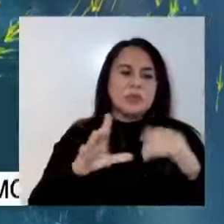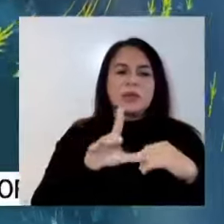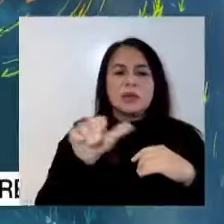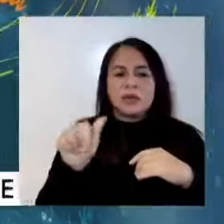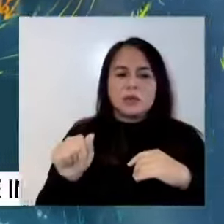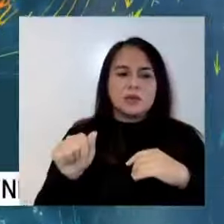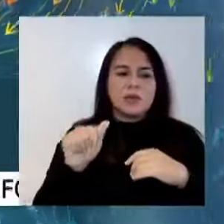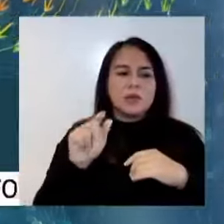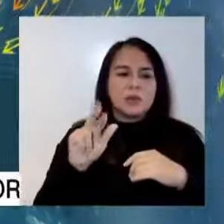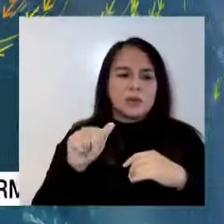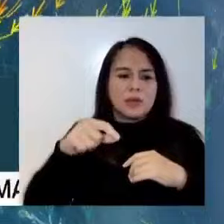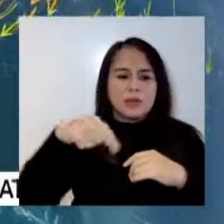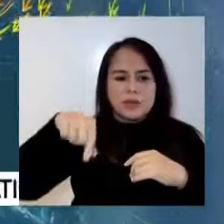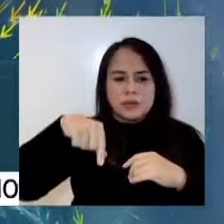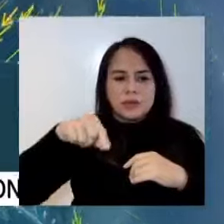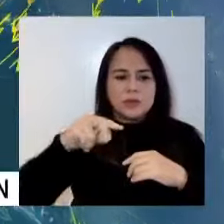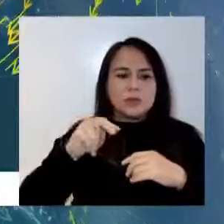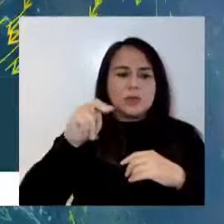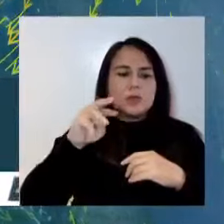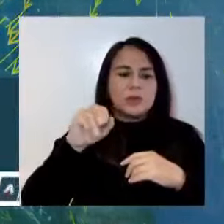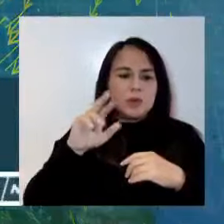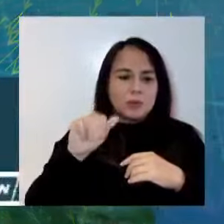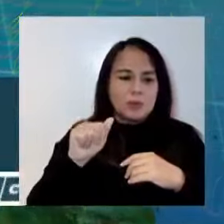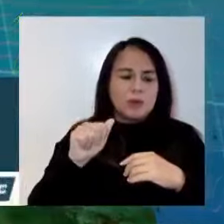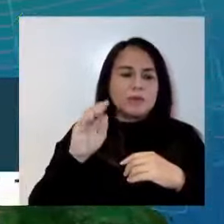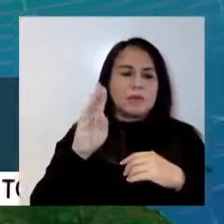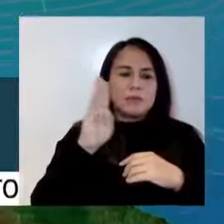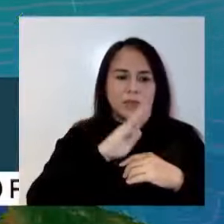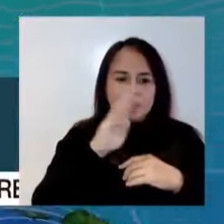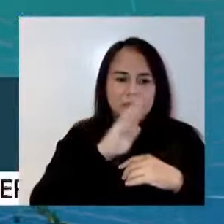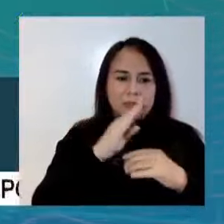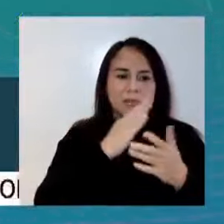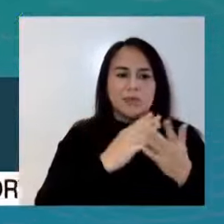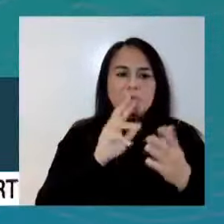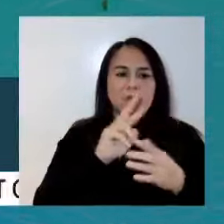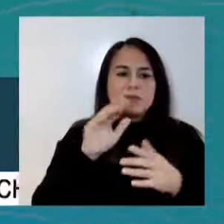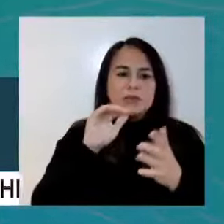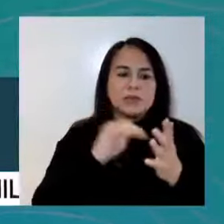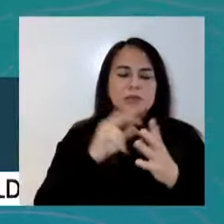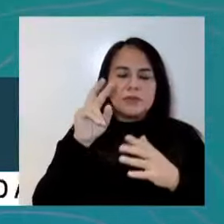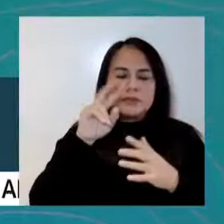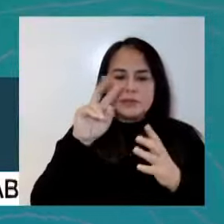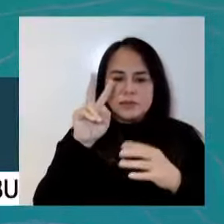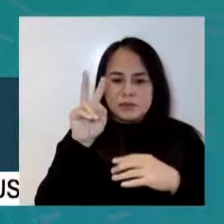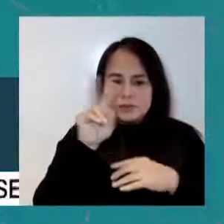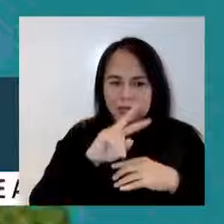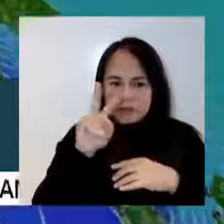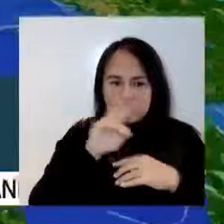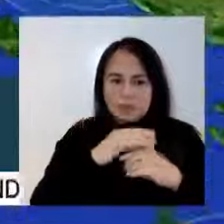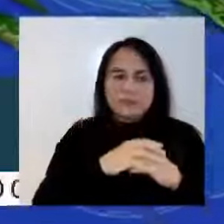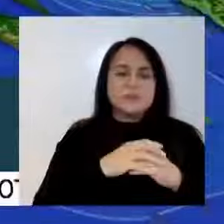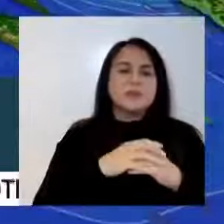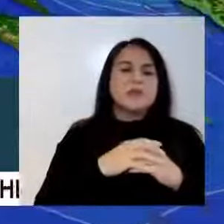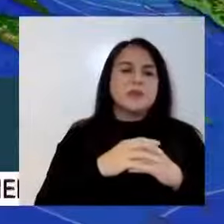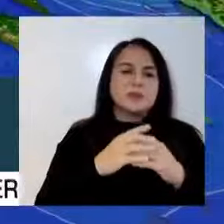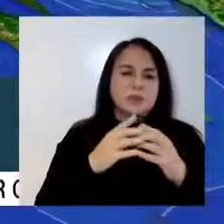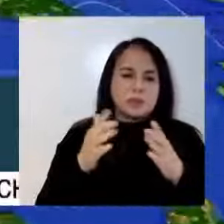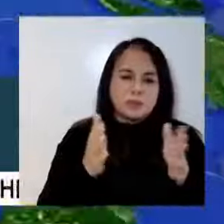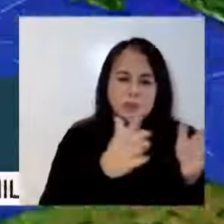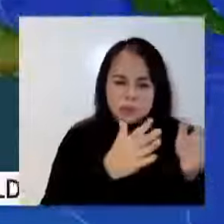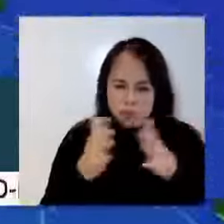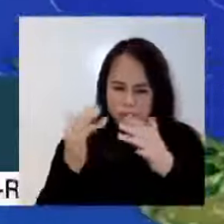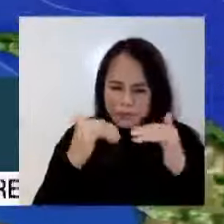Aurora, Quezon, Northern Mimaropa, Bicol Region, and parts of Western and Central Visayas. Meanwhile, the shear line continues to bring